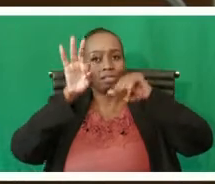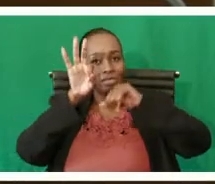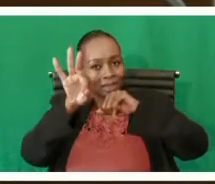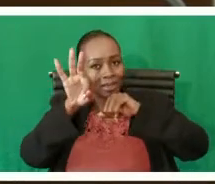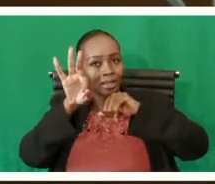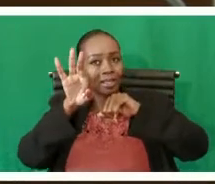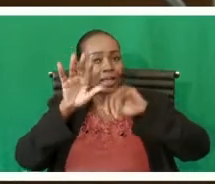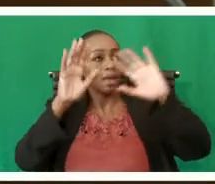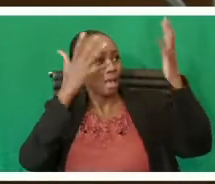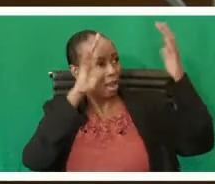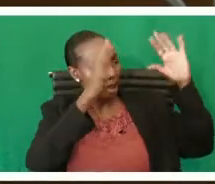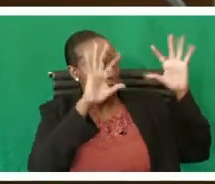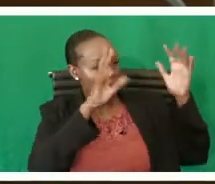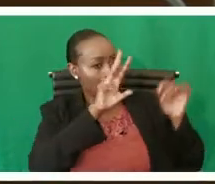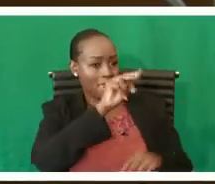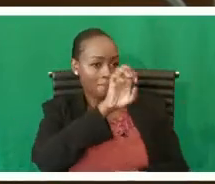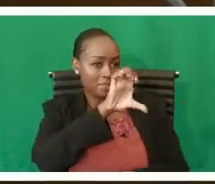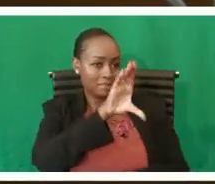a libongwe